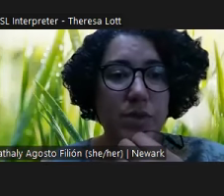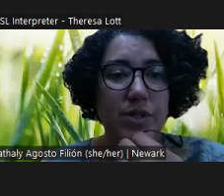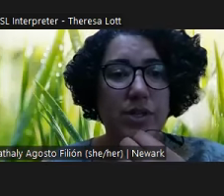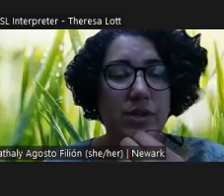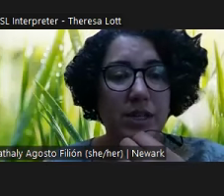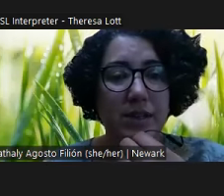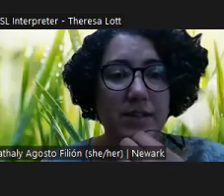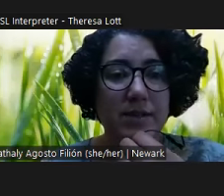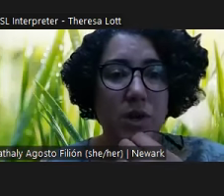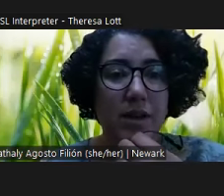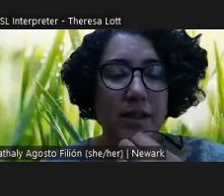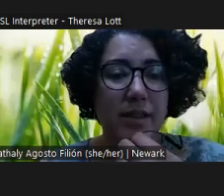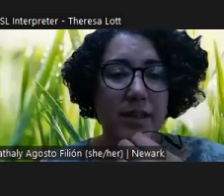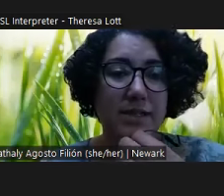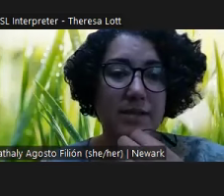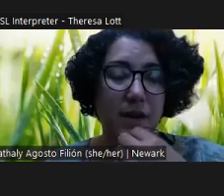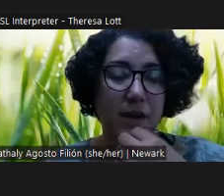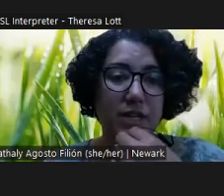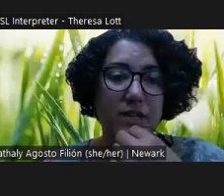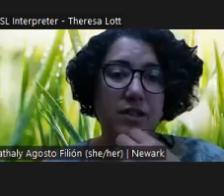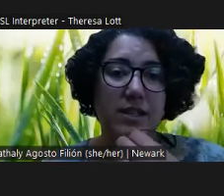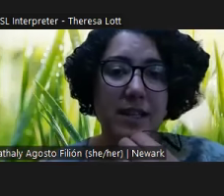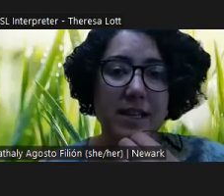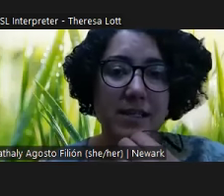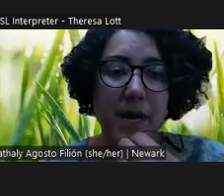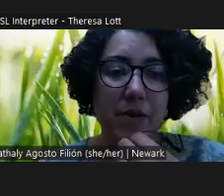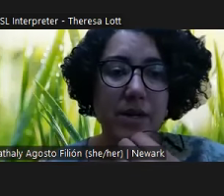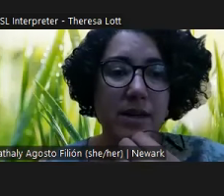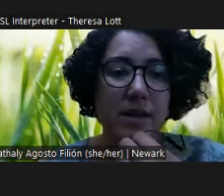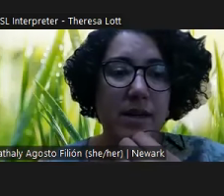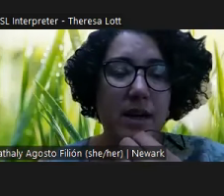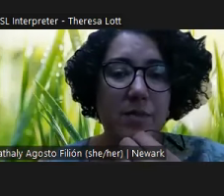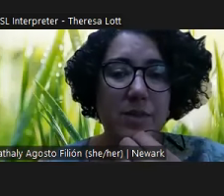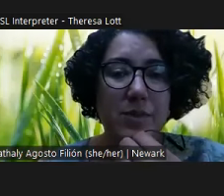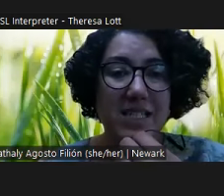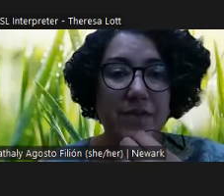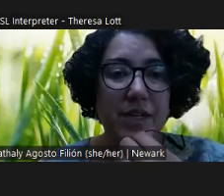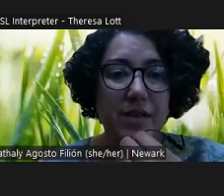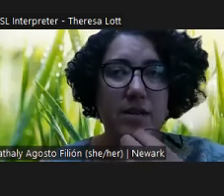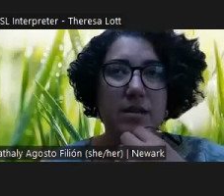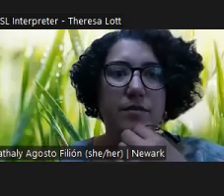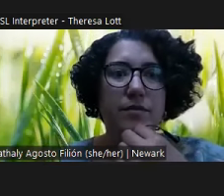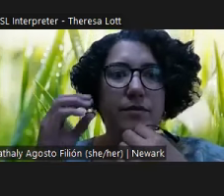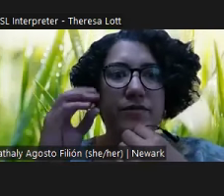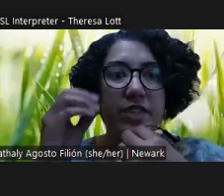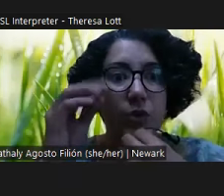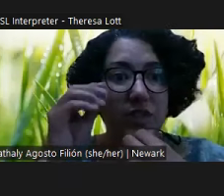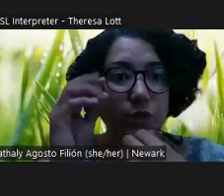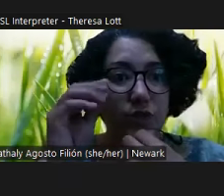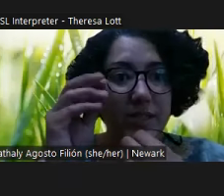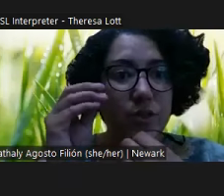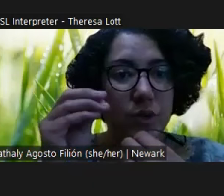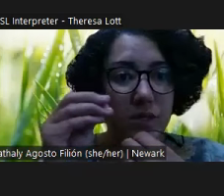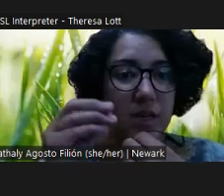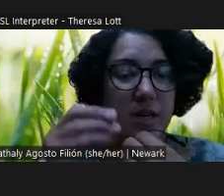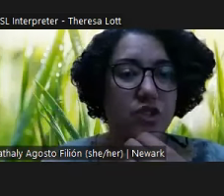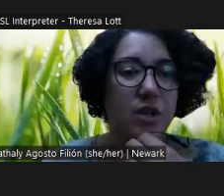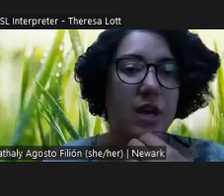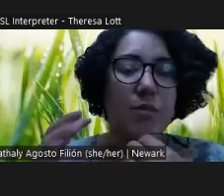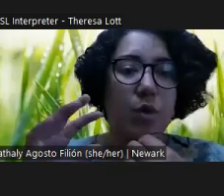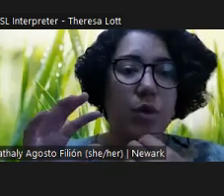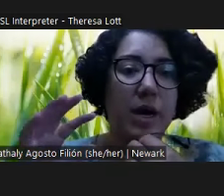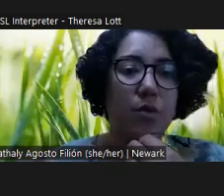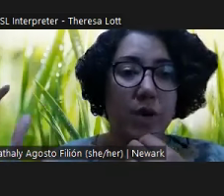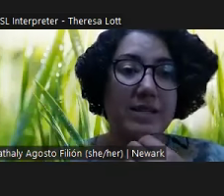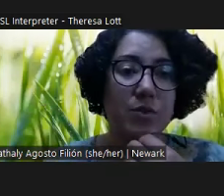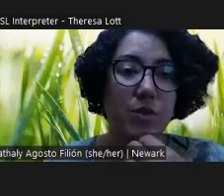around, particularly this conversation that's less about specific physical solutions that you can touch and